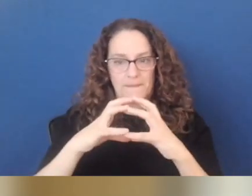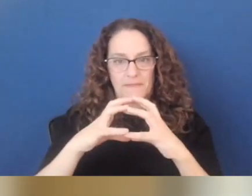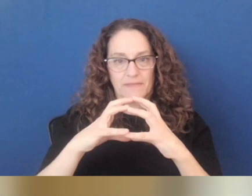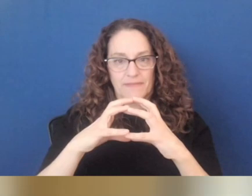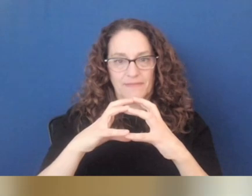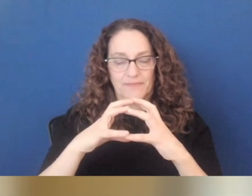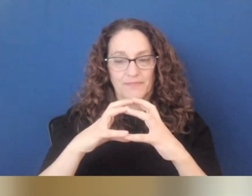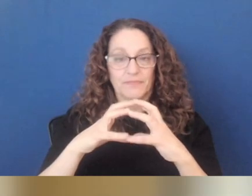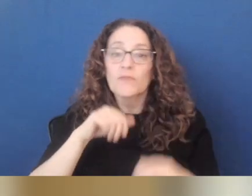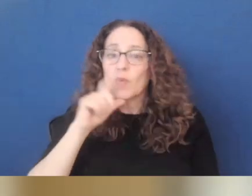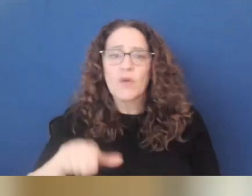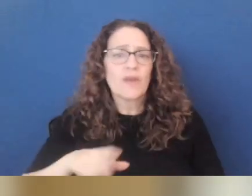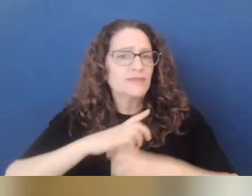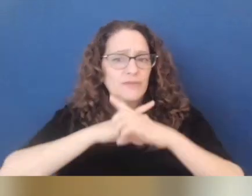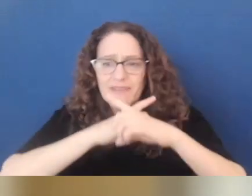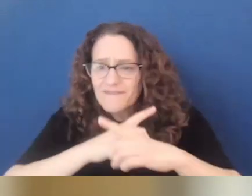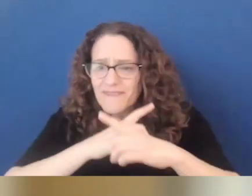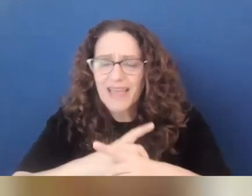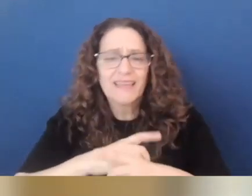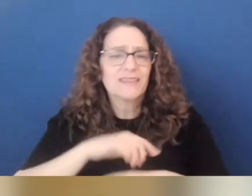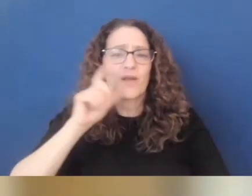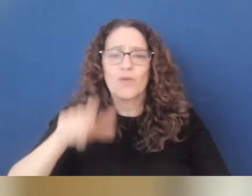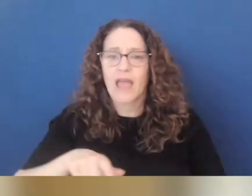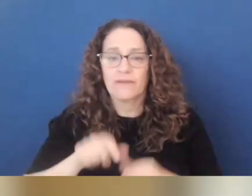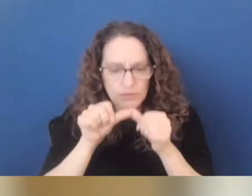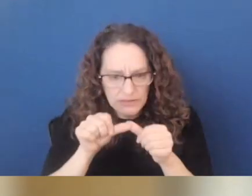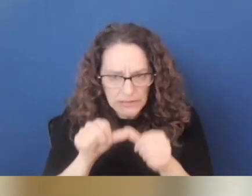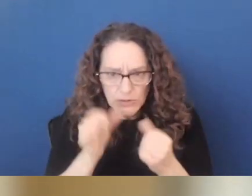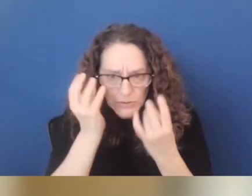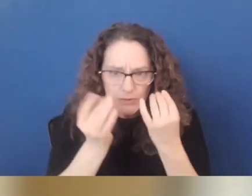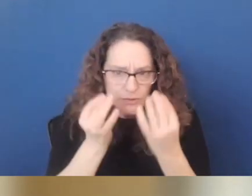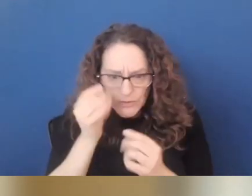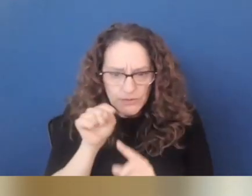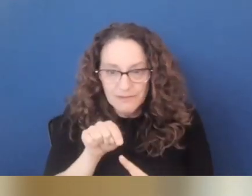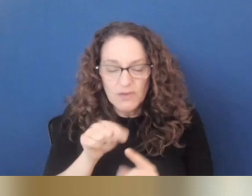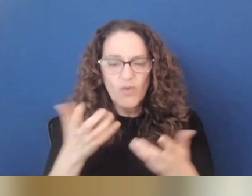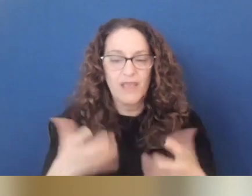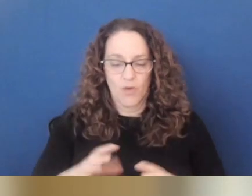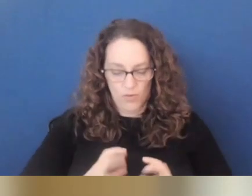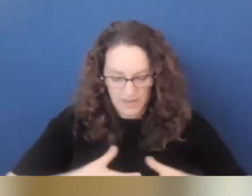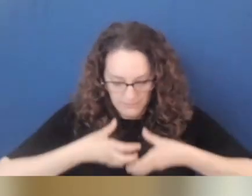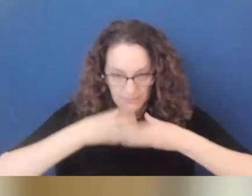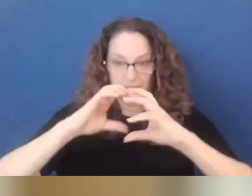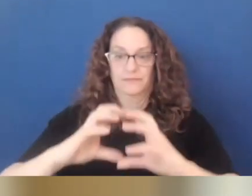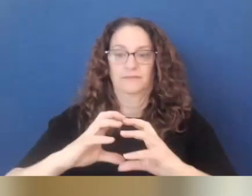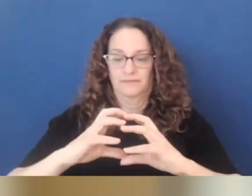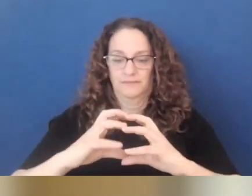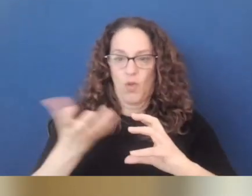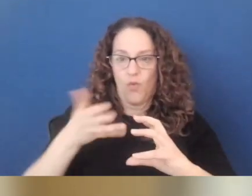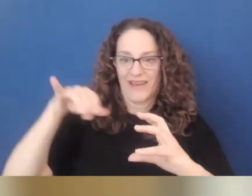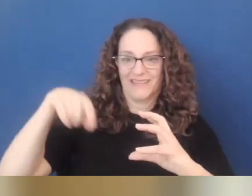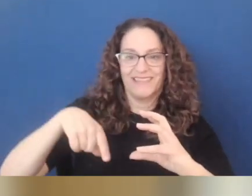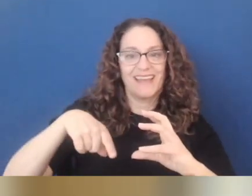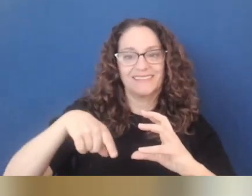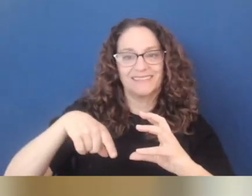to defend it. We don't need to keep thinking about it. We don't need to, because we've seen what it is. You know, the way we've